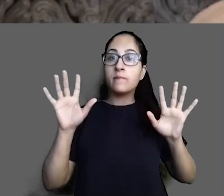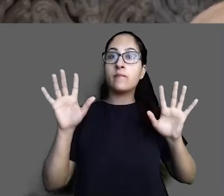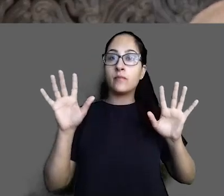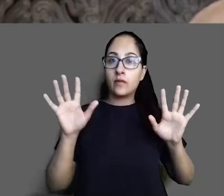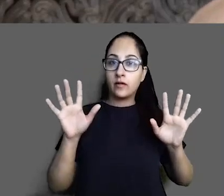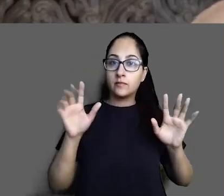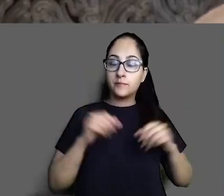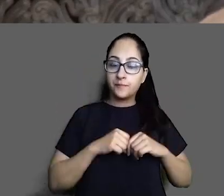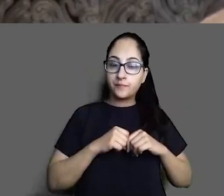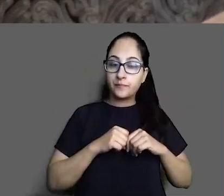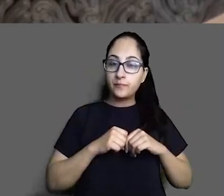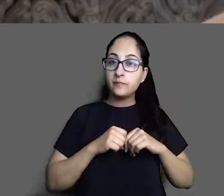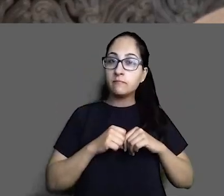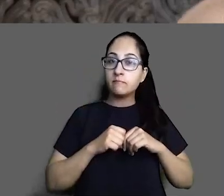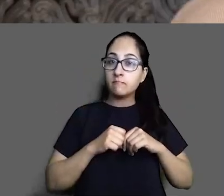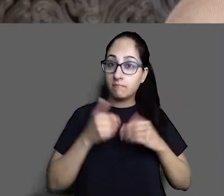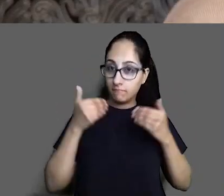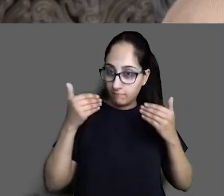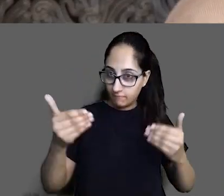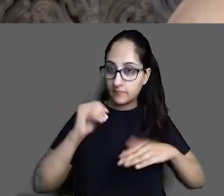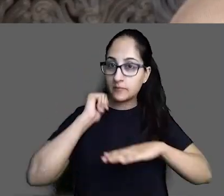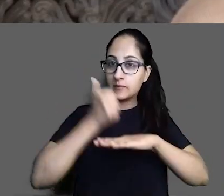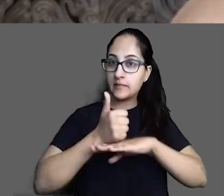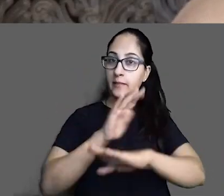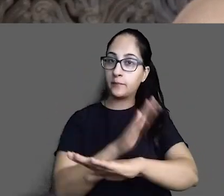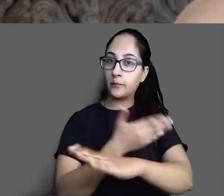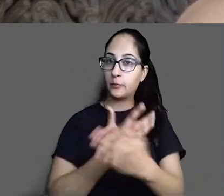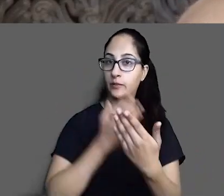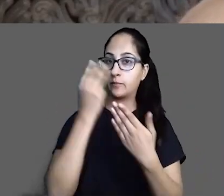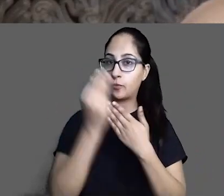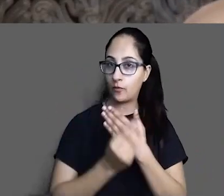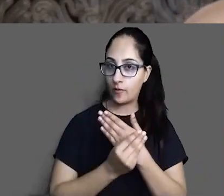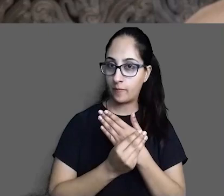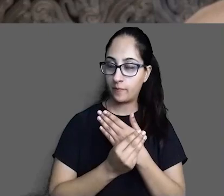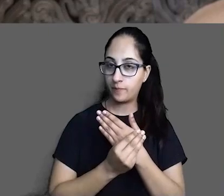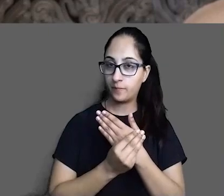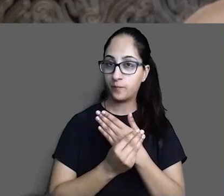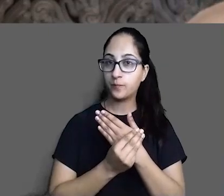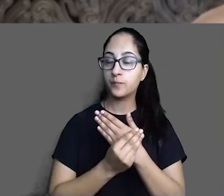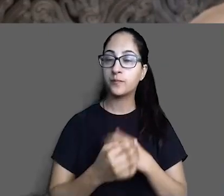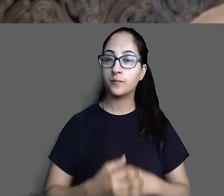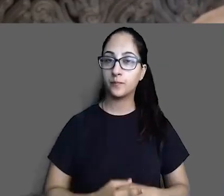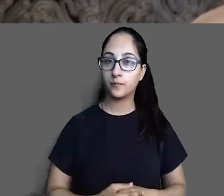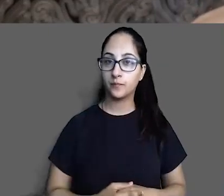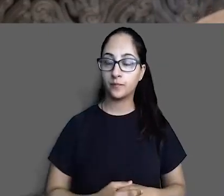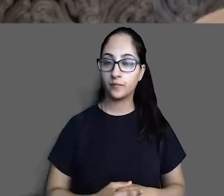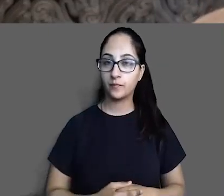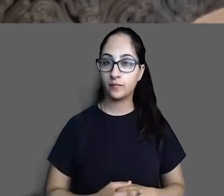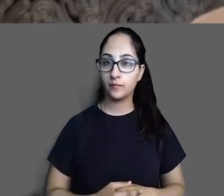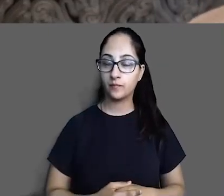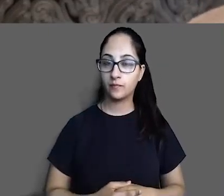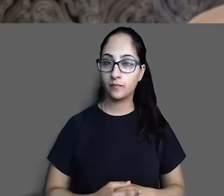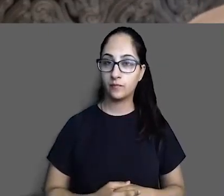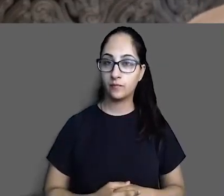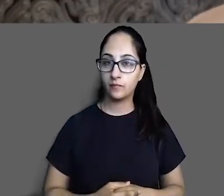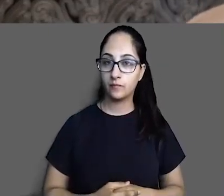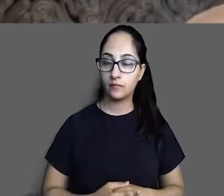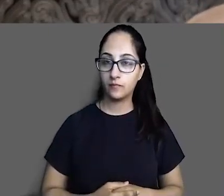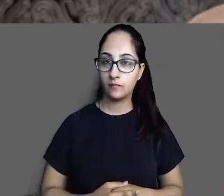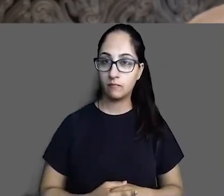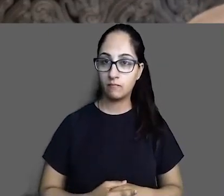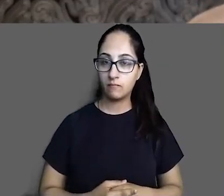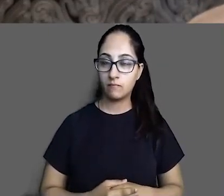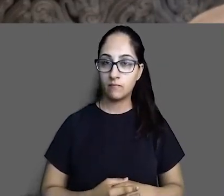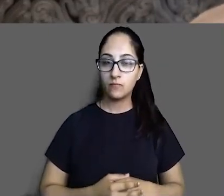impossible. So when the music program, that's when the music program really was created. We had, on the one hand, a apparent breakdown in the music and